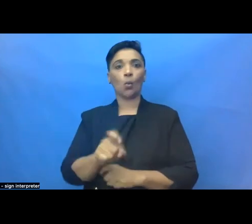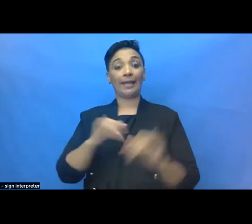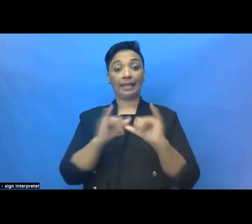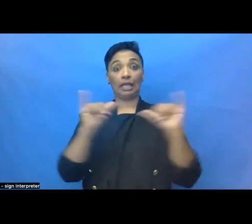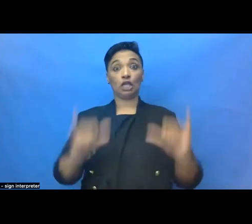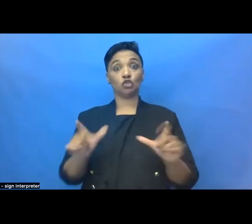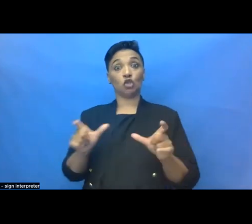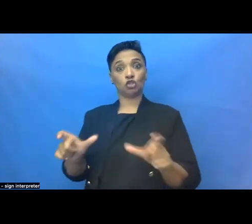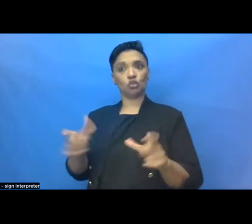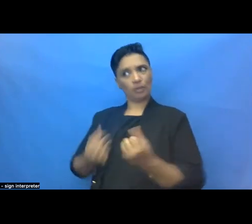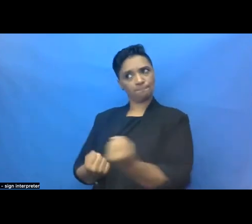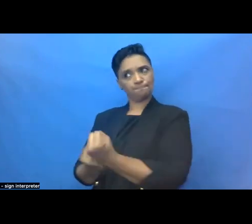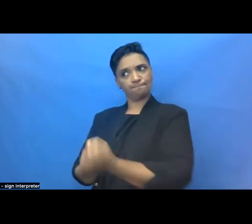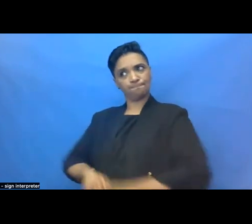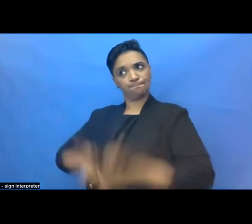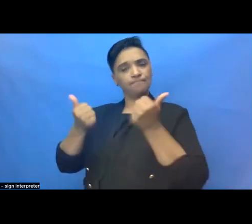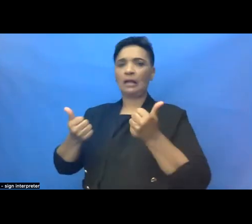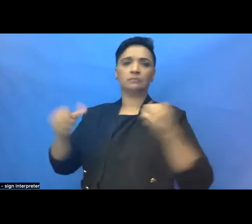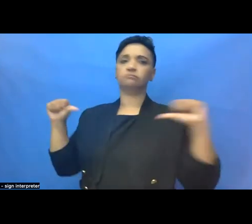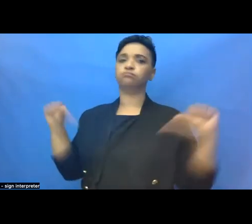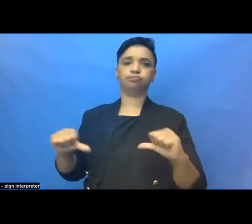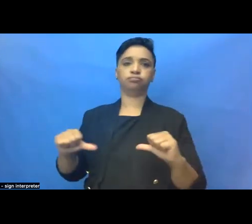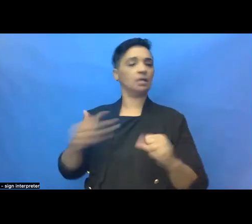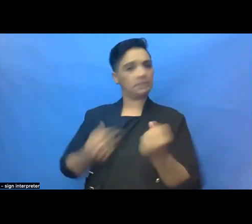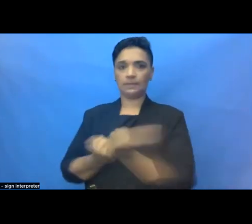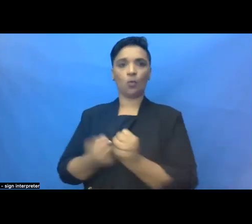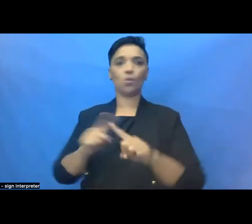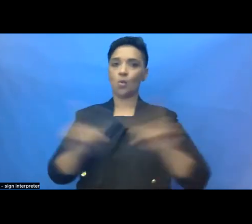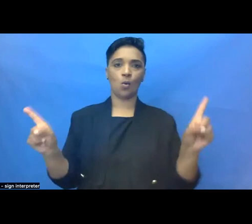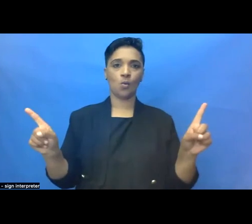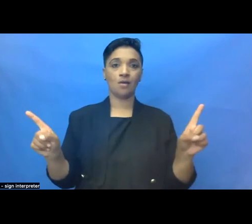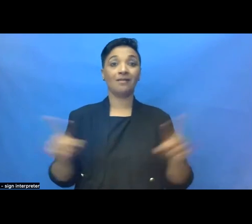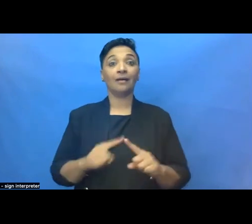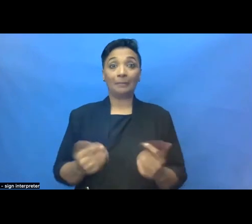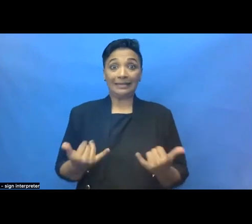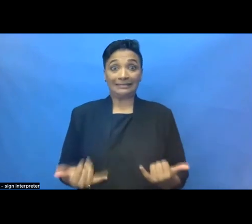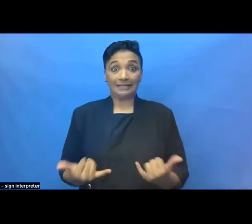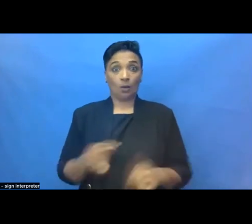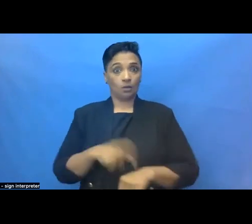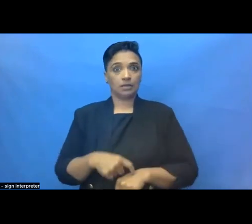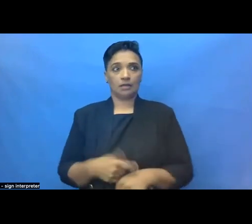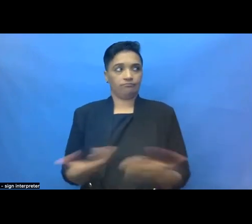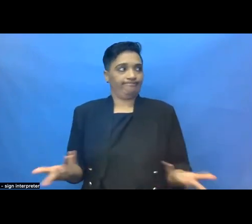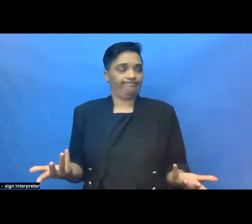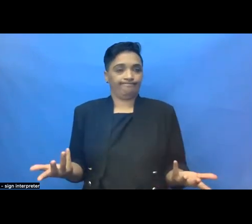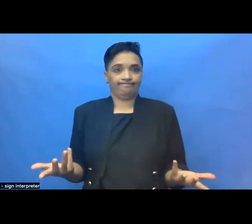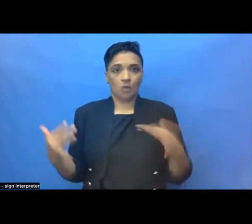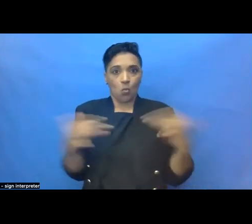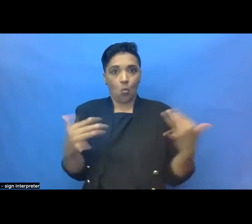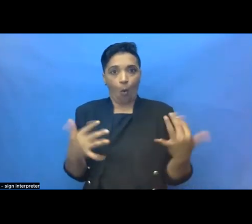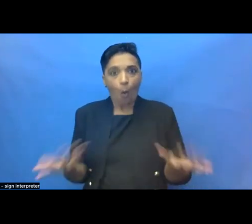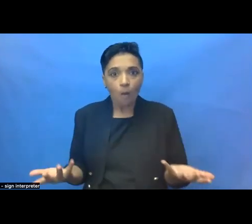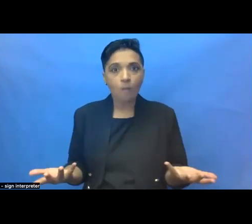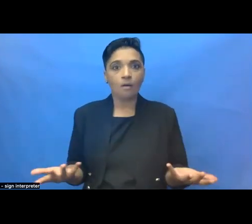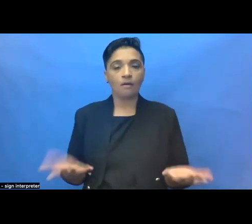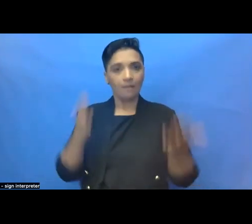institutionalization. But at the moment, when there are very little other options, we are supporting